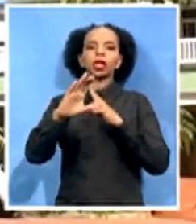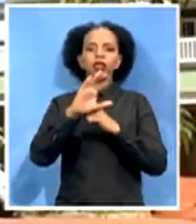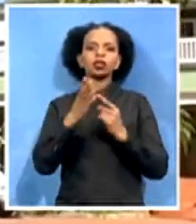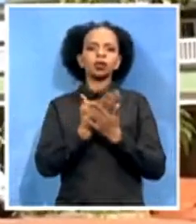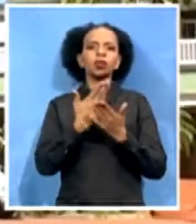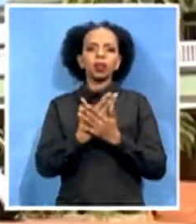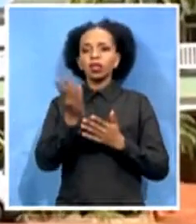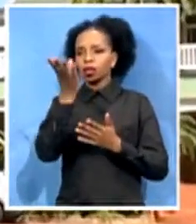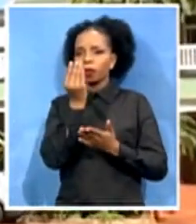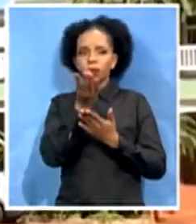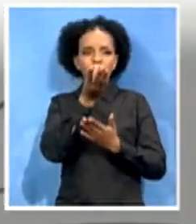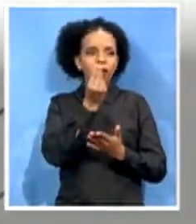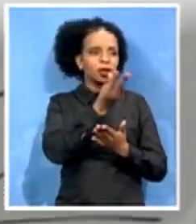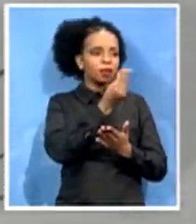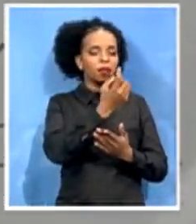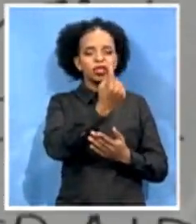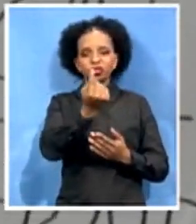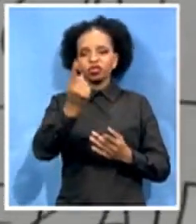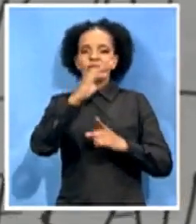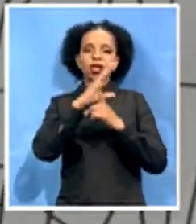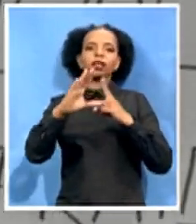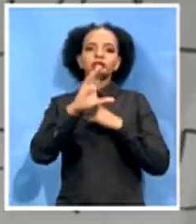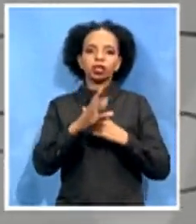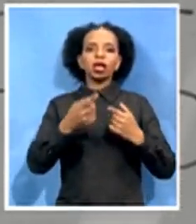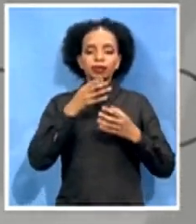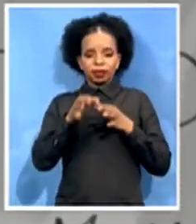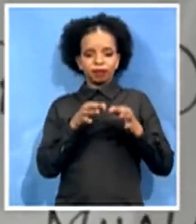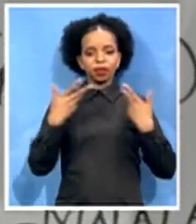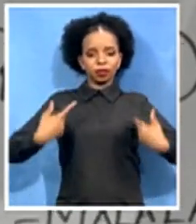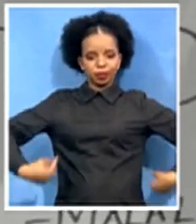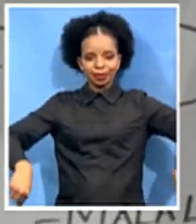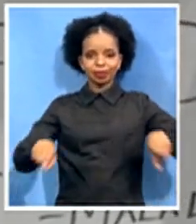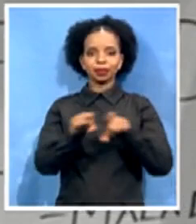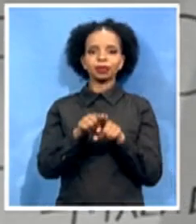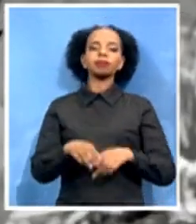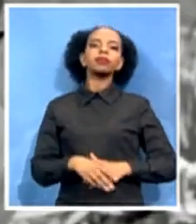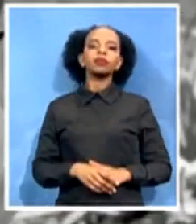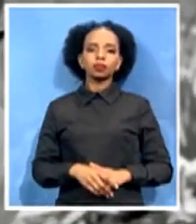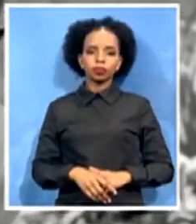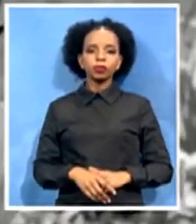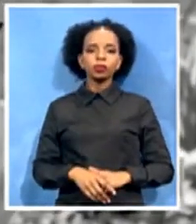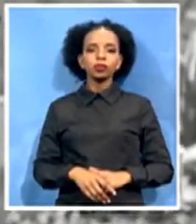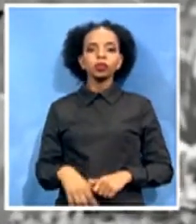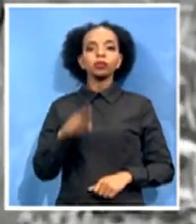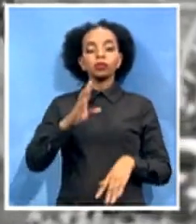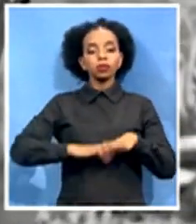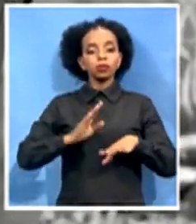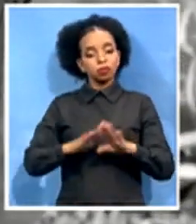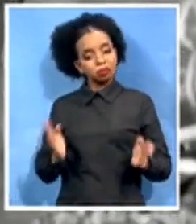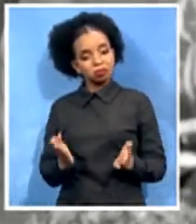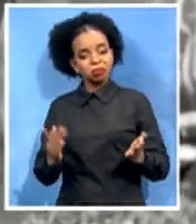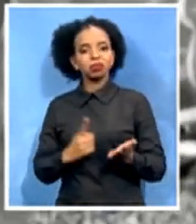to define us. The film hopes to further encourage debate on the evolution of society and